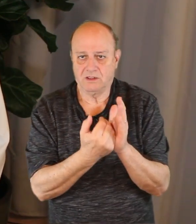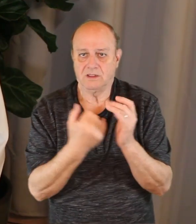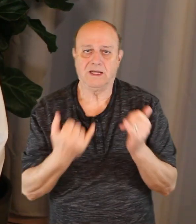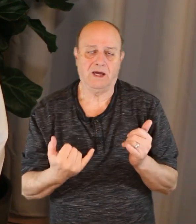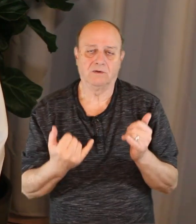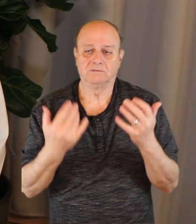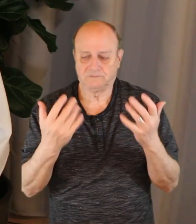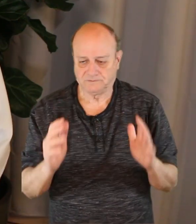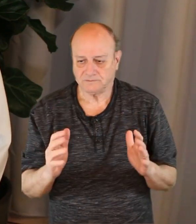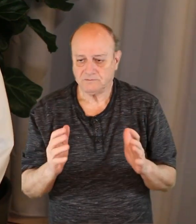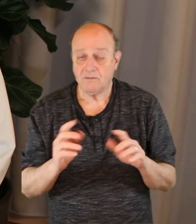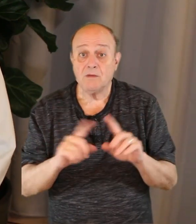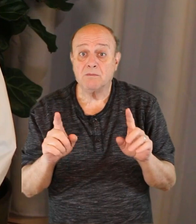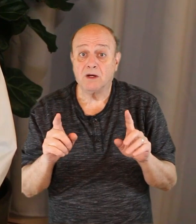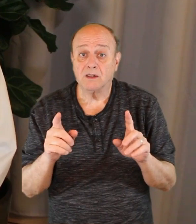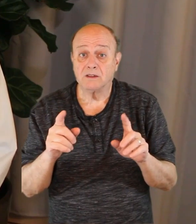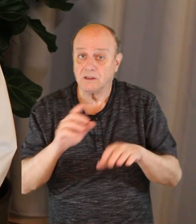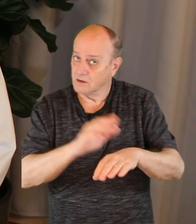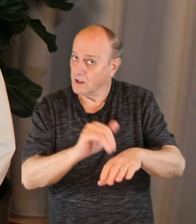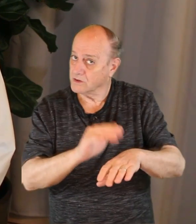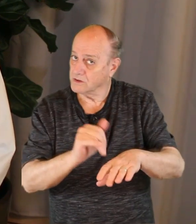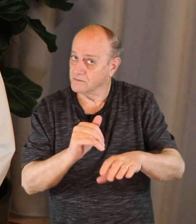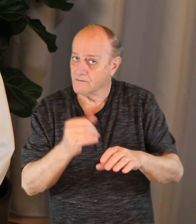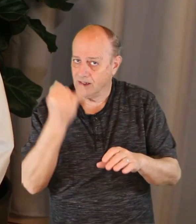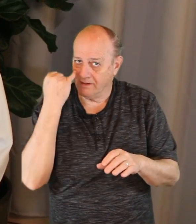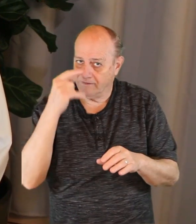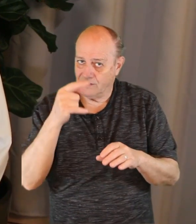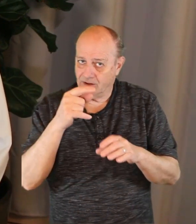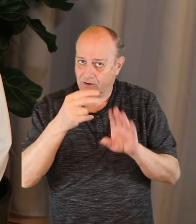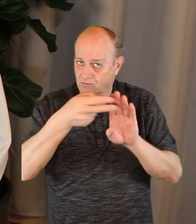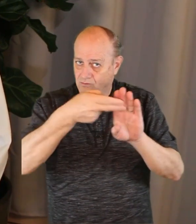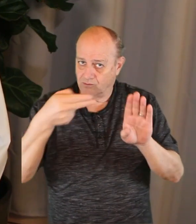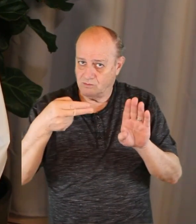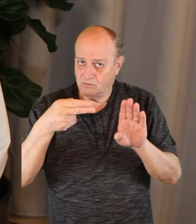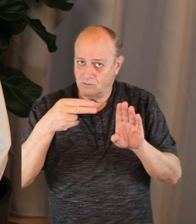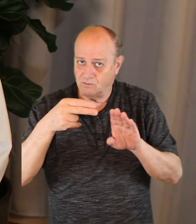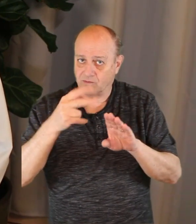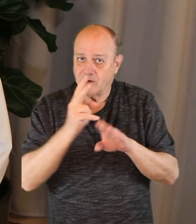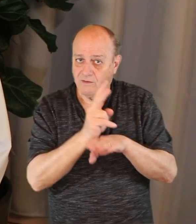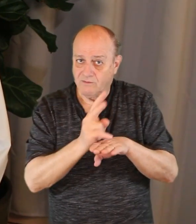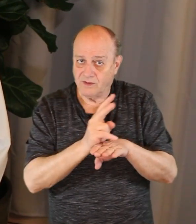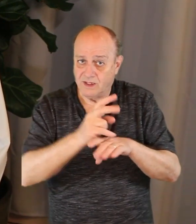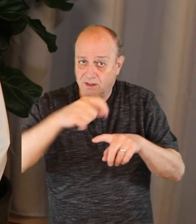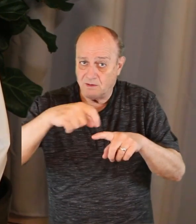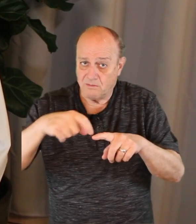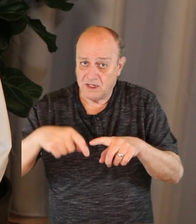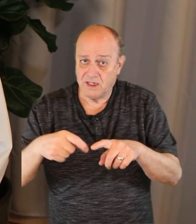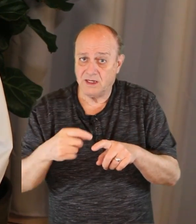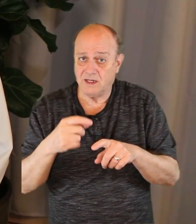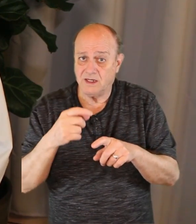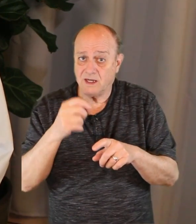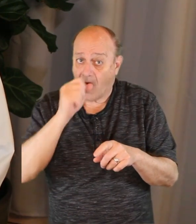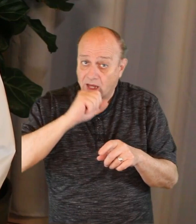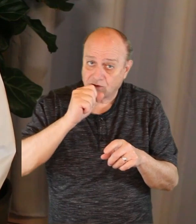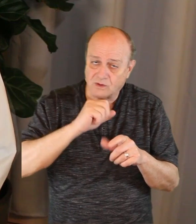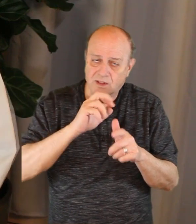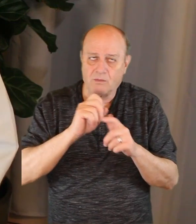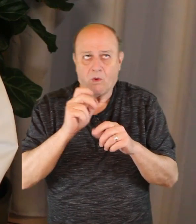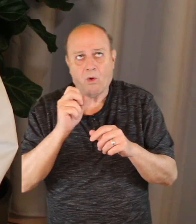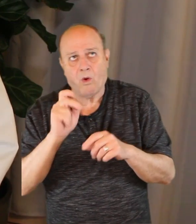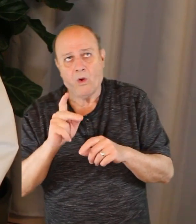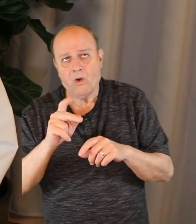on is don't be fooled when they say vanilla bean ice cream or vanilla bean